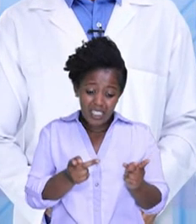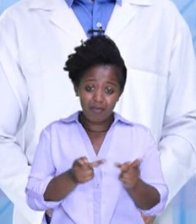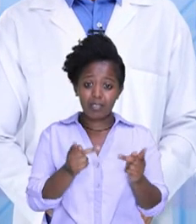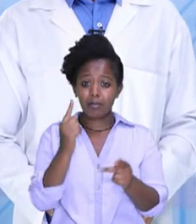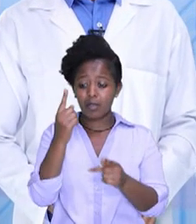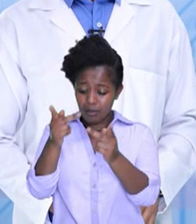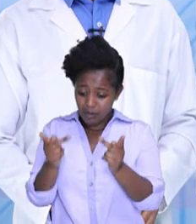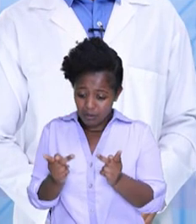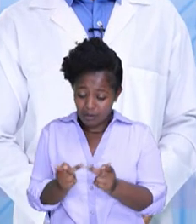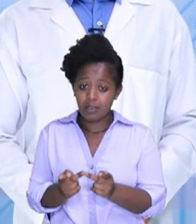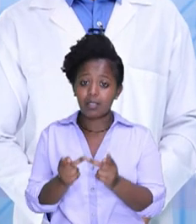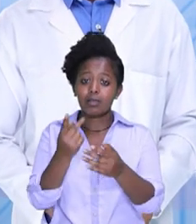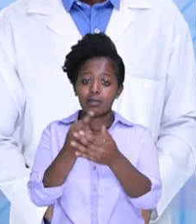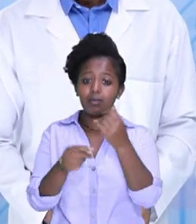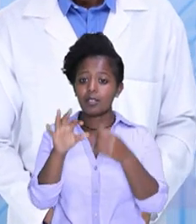country.